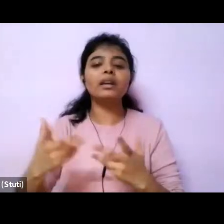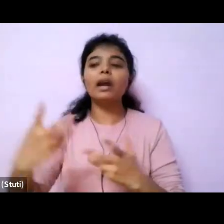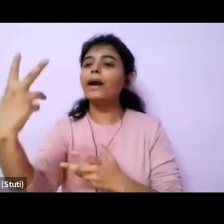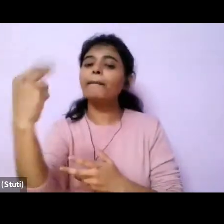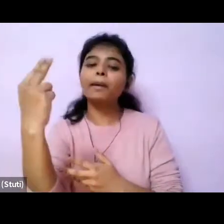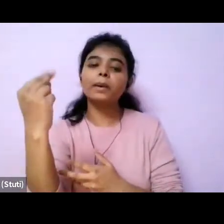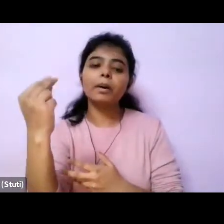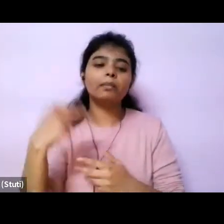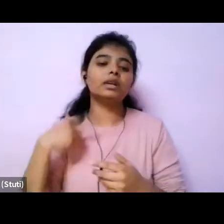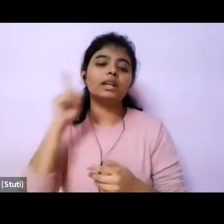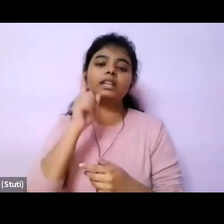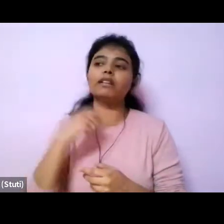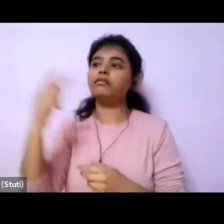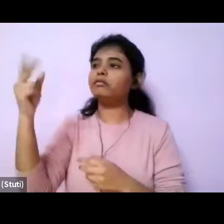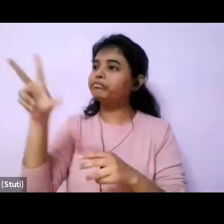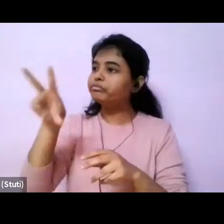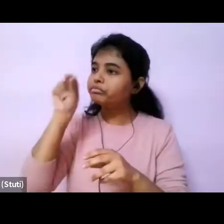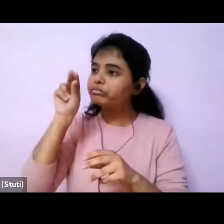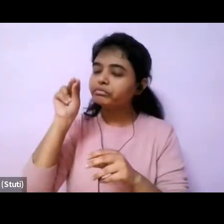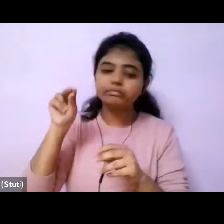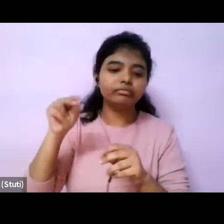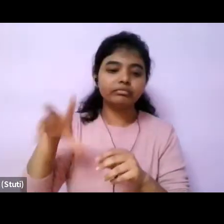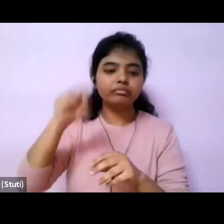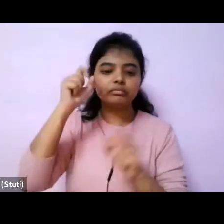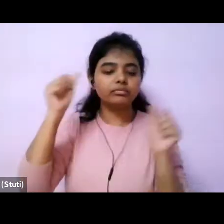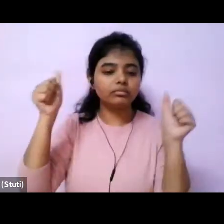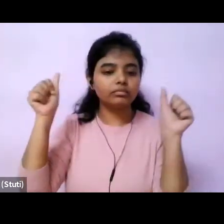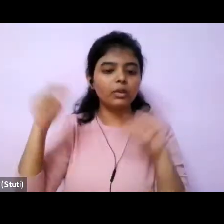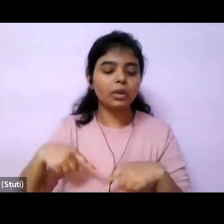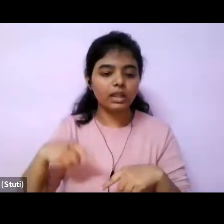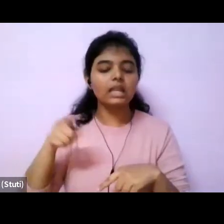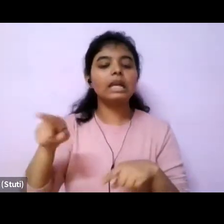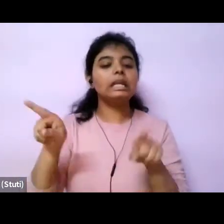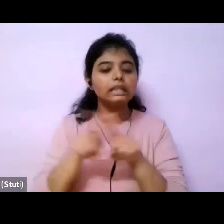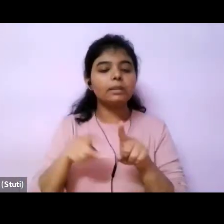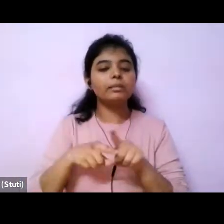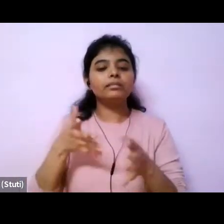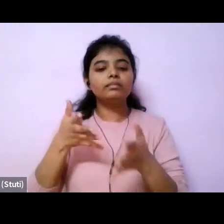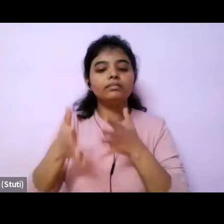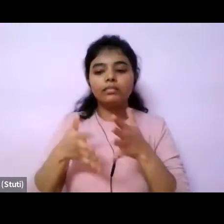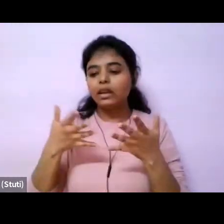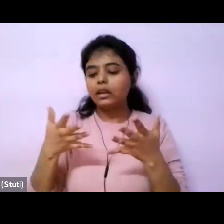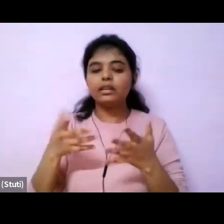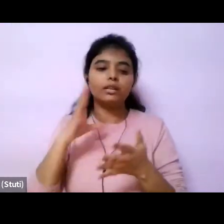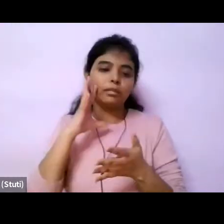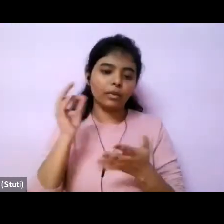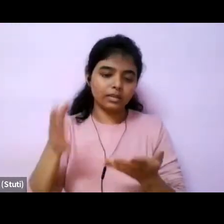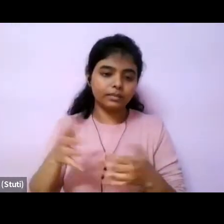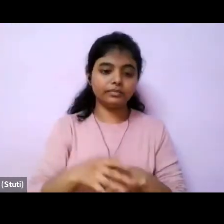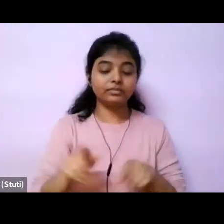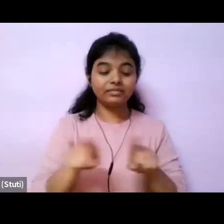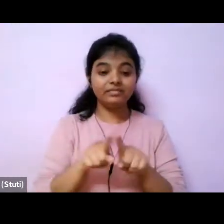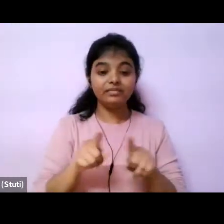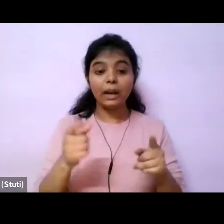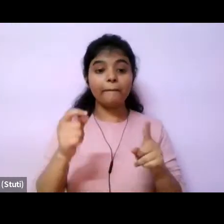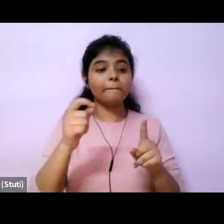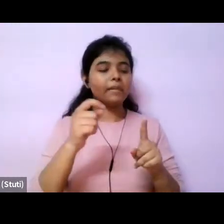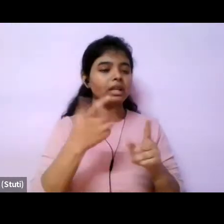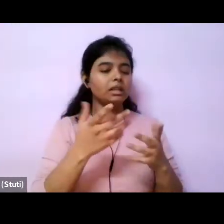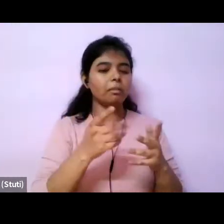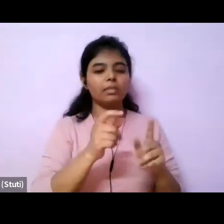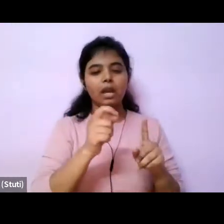in India have for years been questioning the methods of instruction for the deaf in public learning institutions. They have critiqued